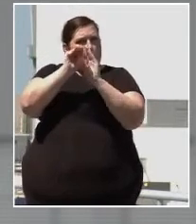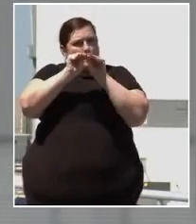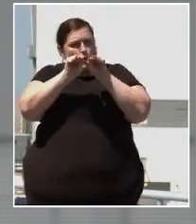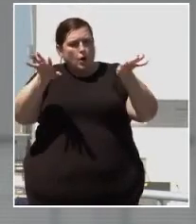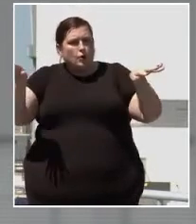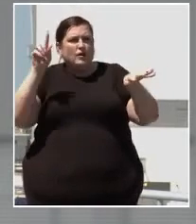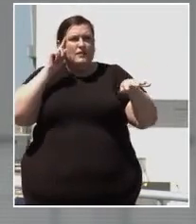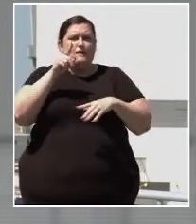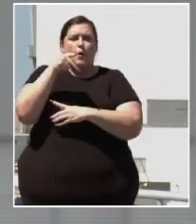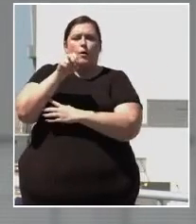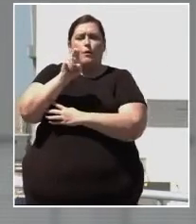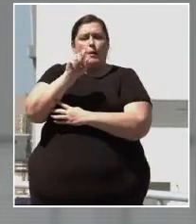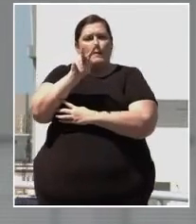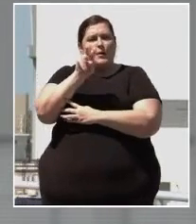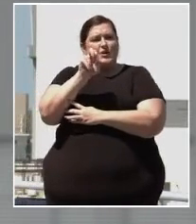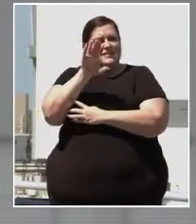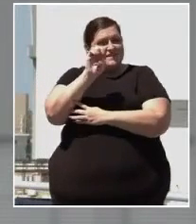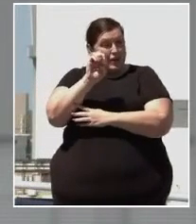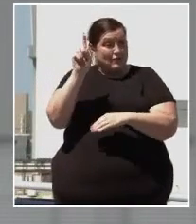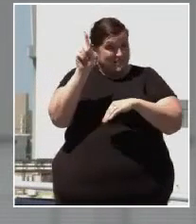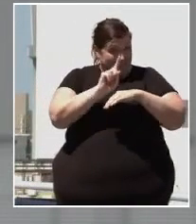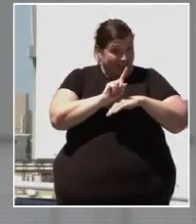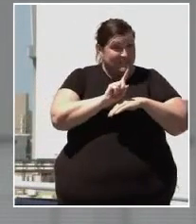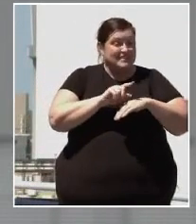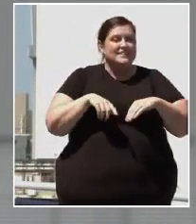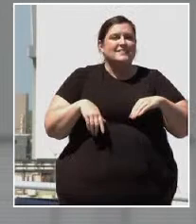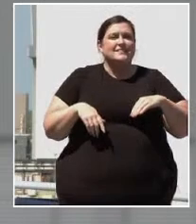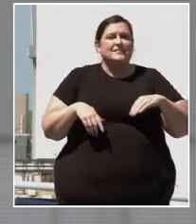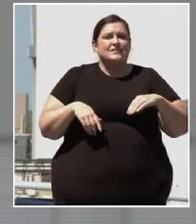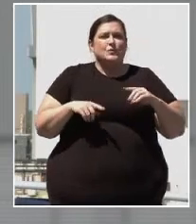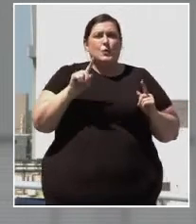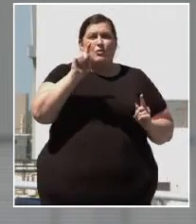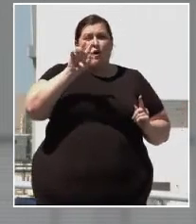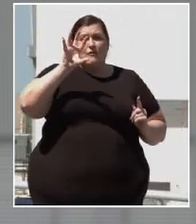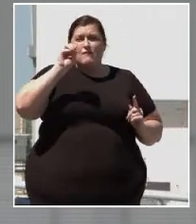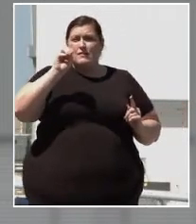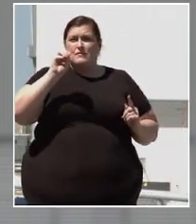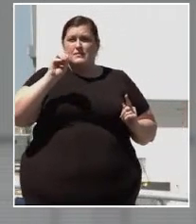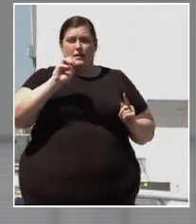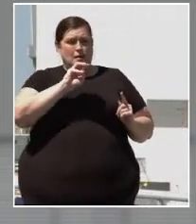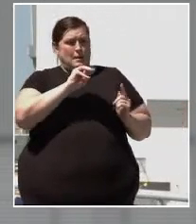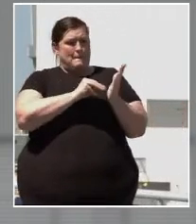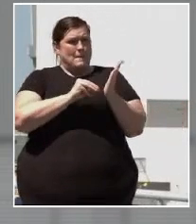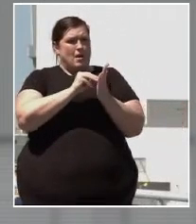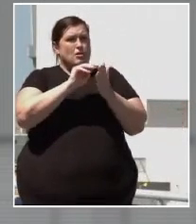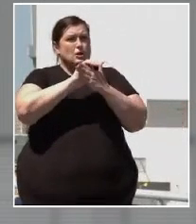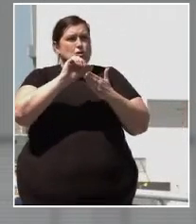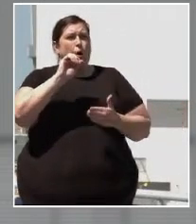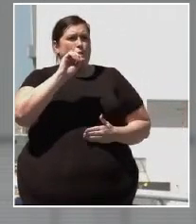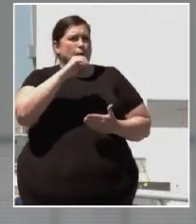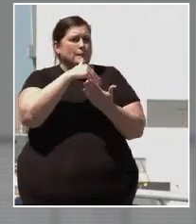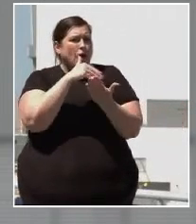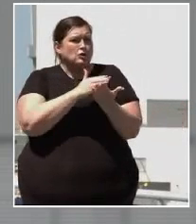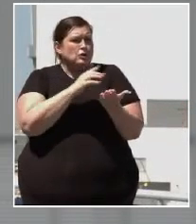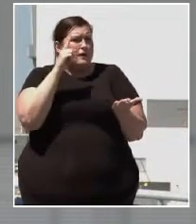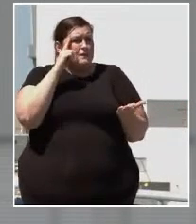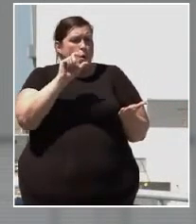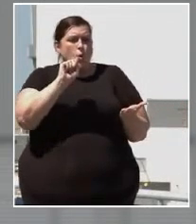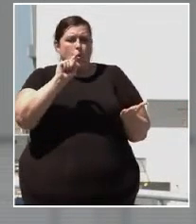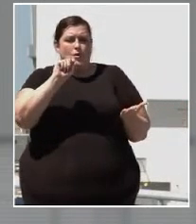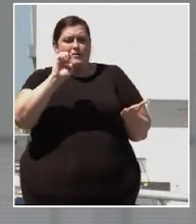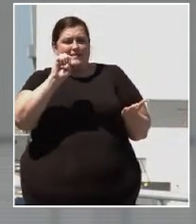Mars landing and with $150 million budget for stem